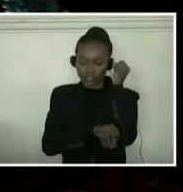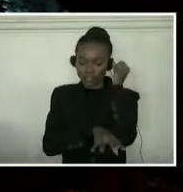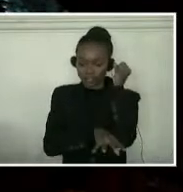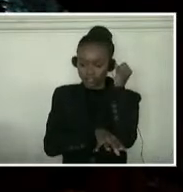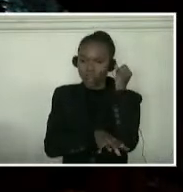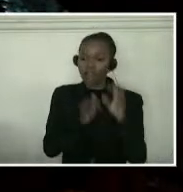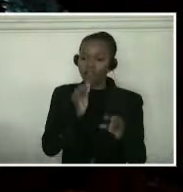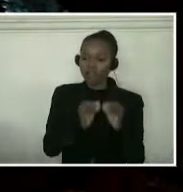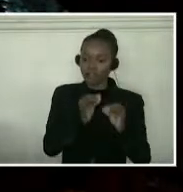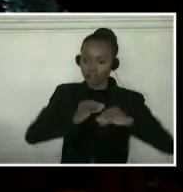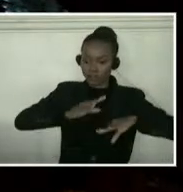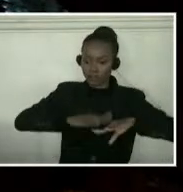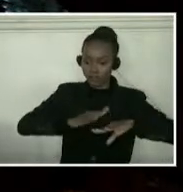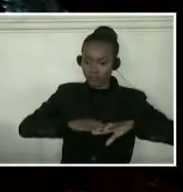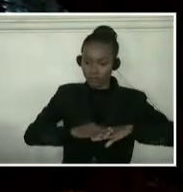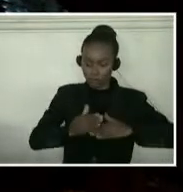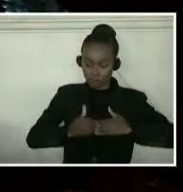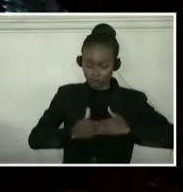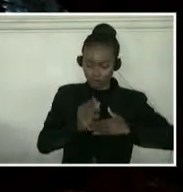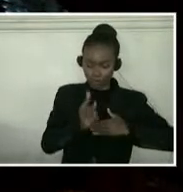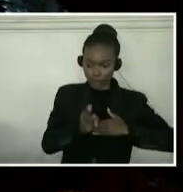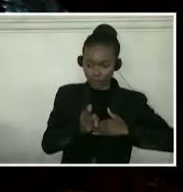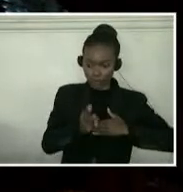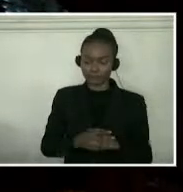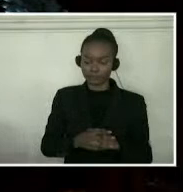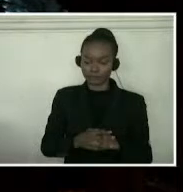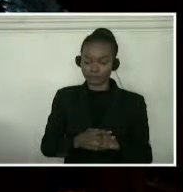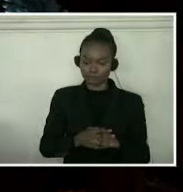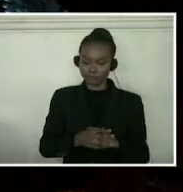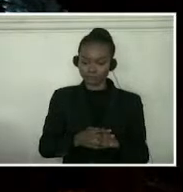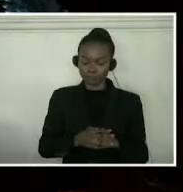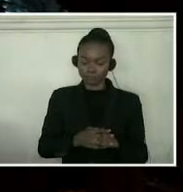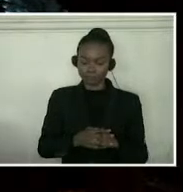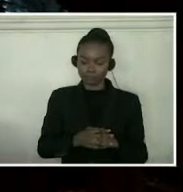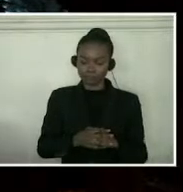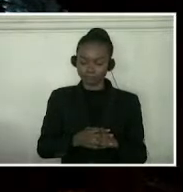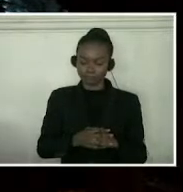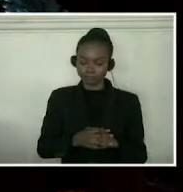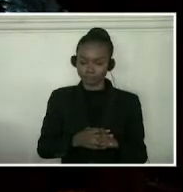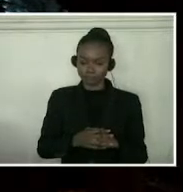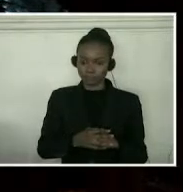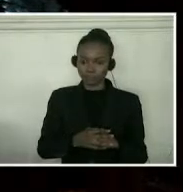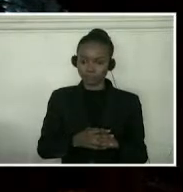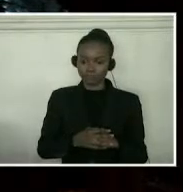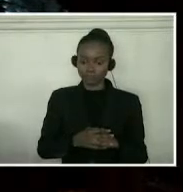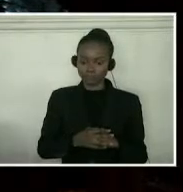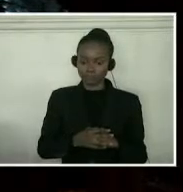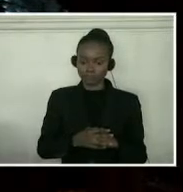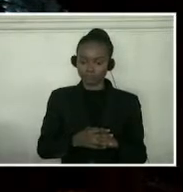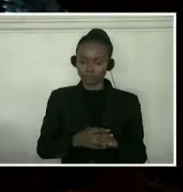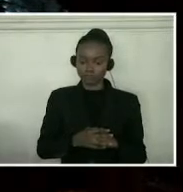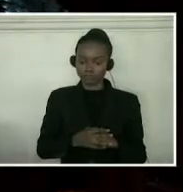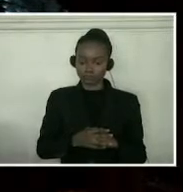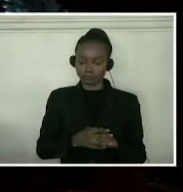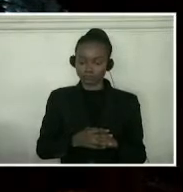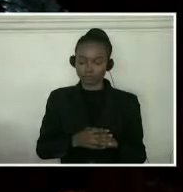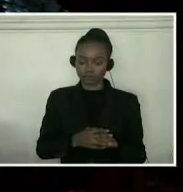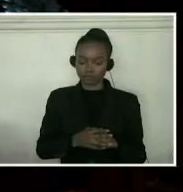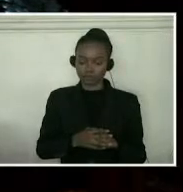scm and more it is commendable that a future seven